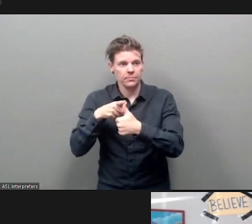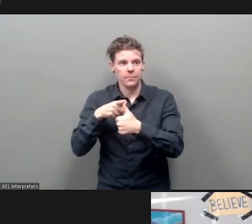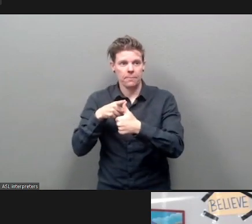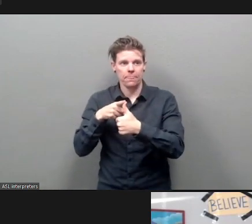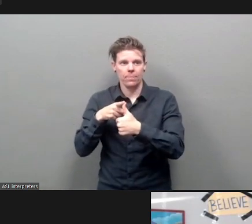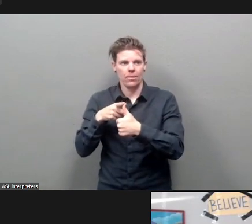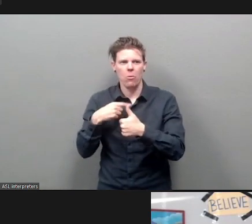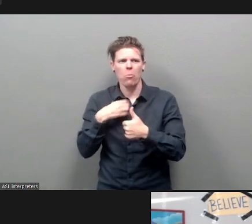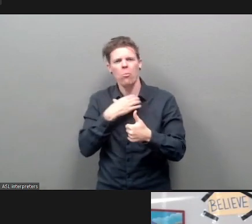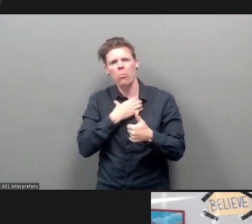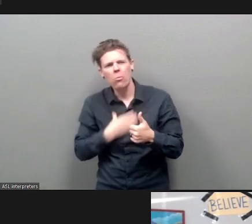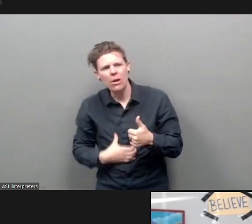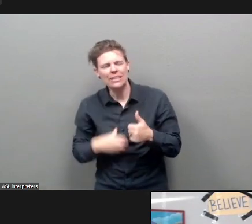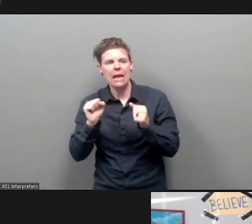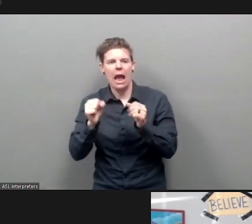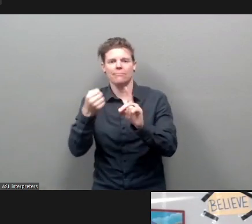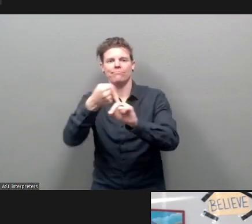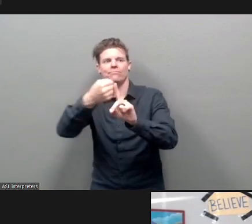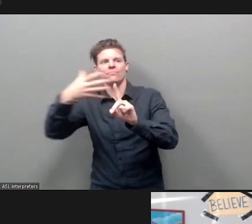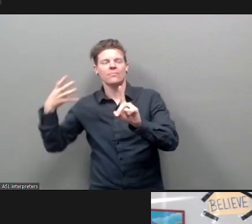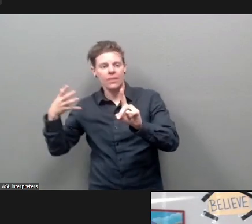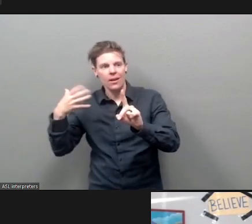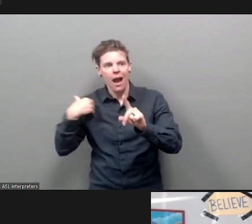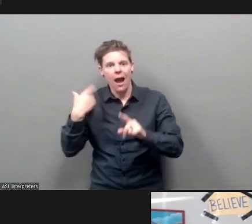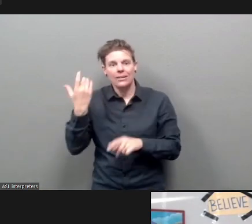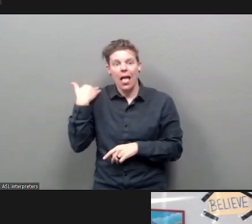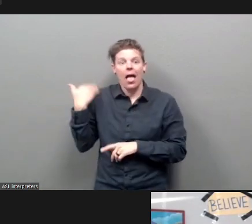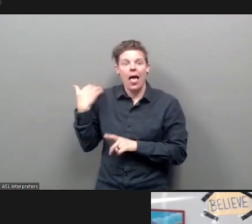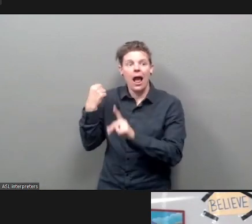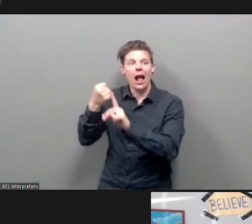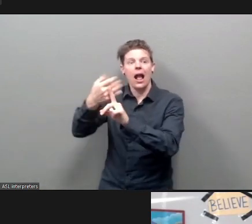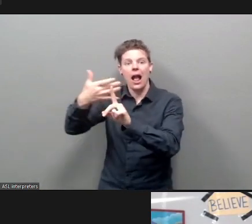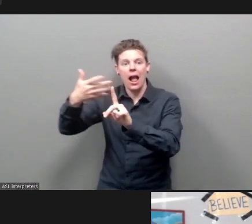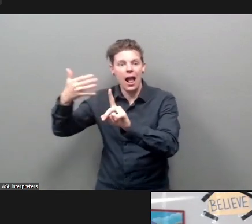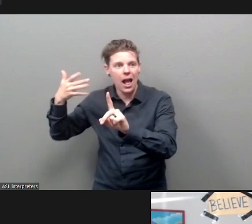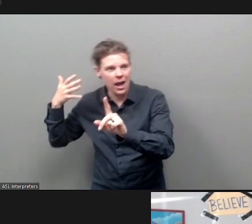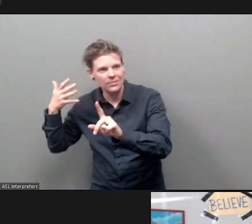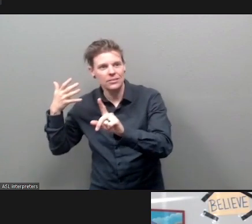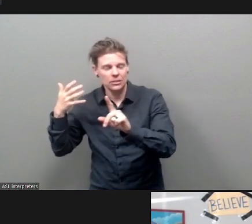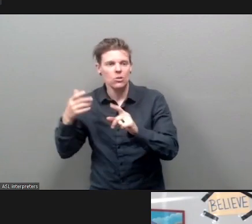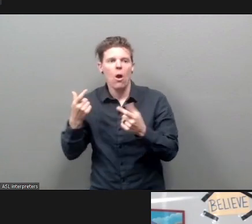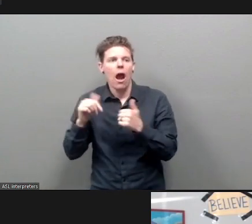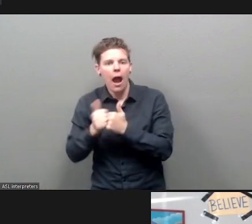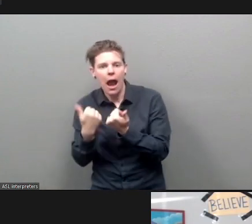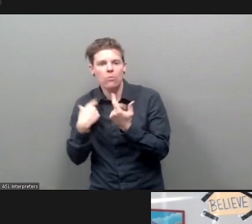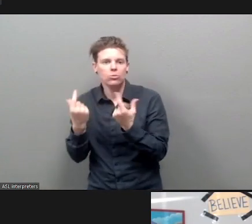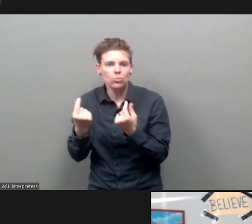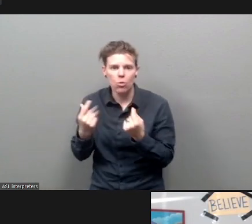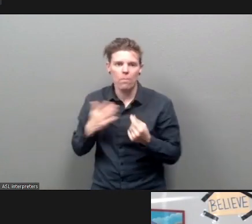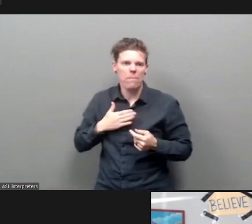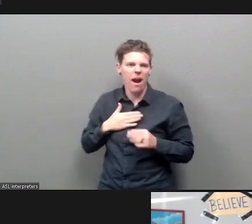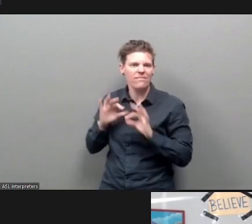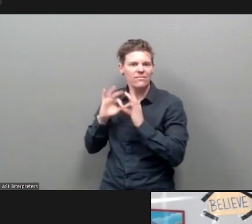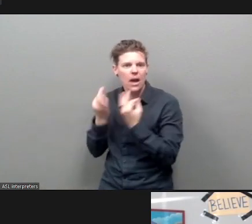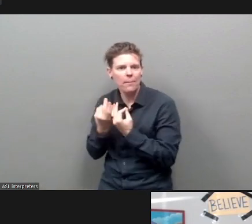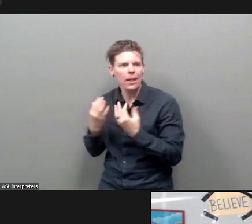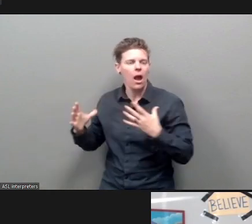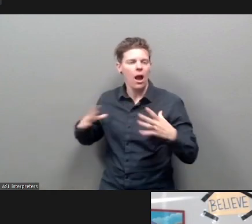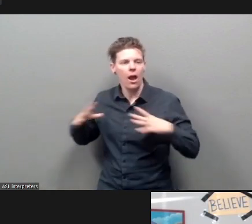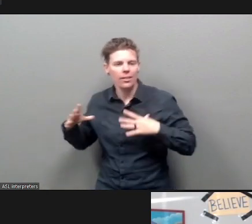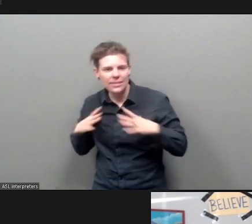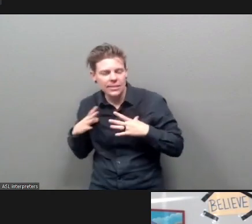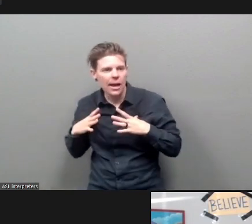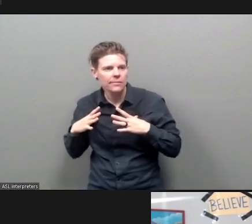you this long story about all the tests my family did to get together over the holidays. I would estimate that a